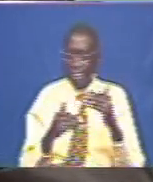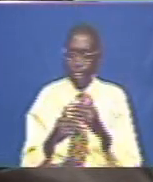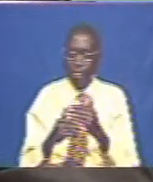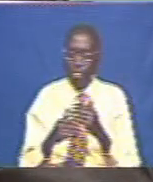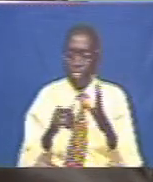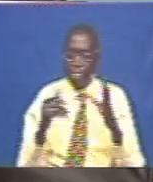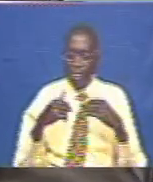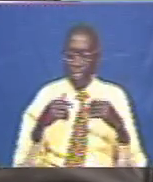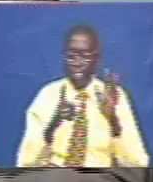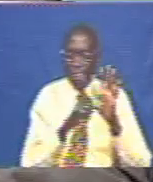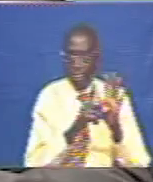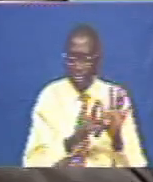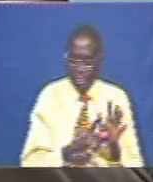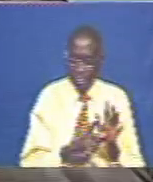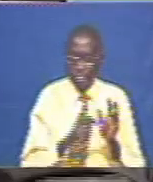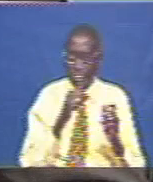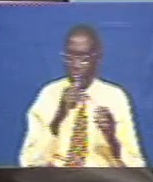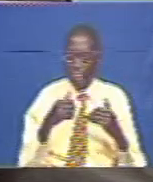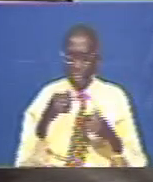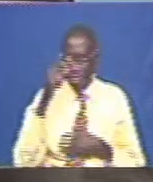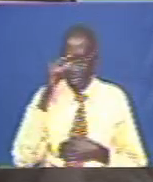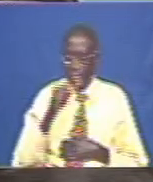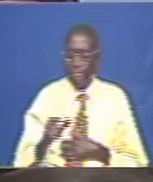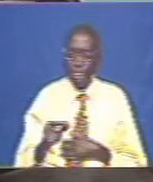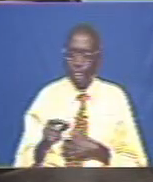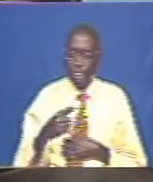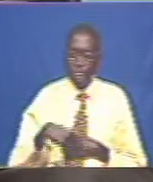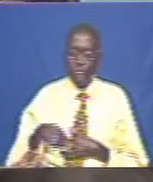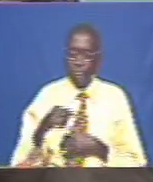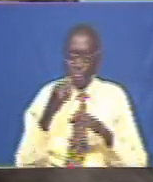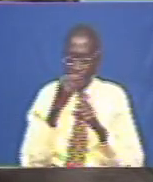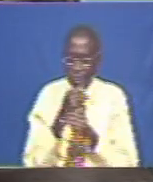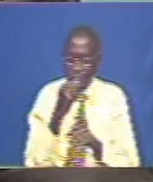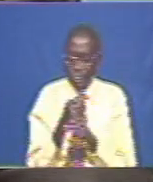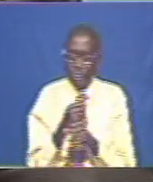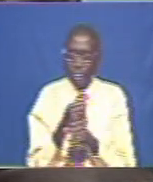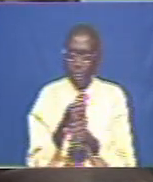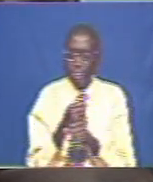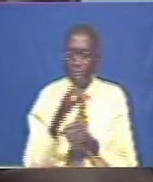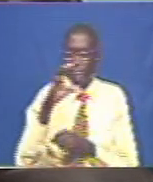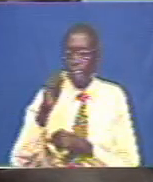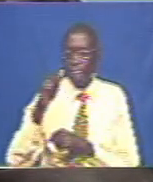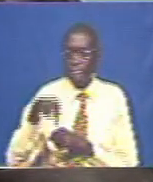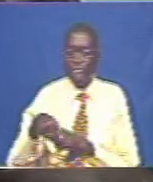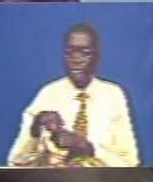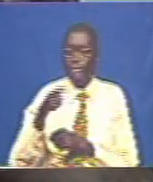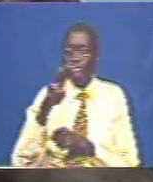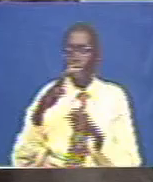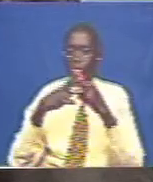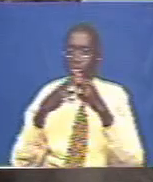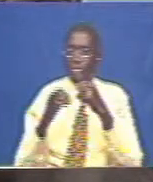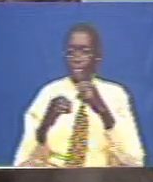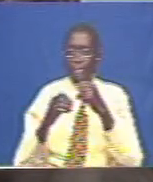have laws. They didn't have the policies. We are working on a Cap 490 of the Cooperative Societies